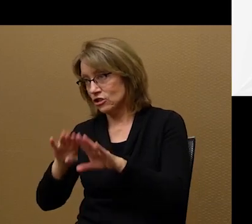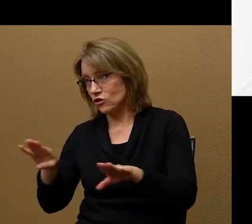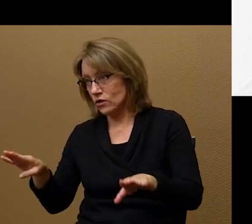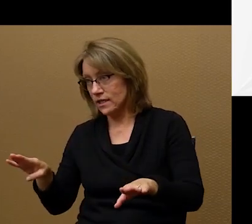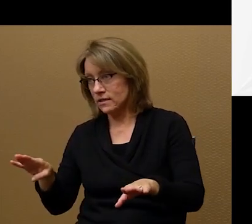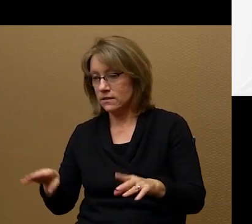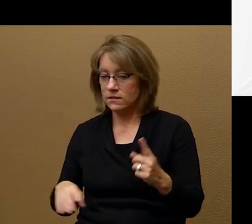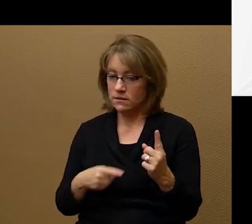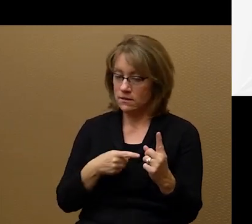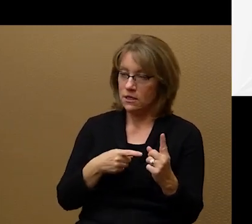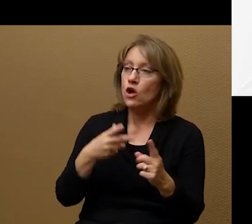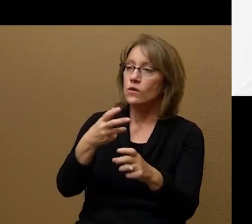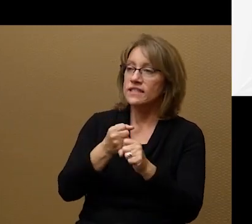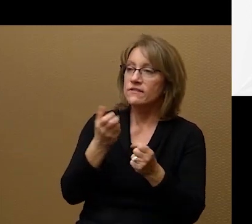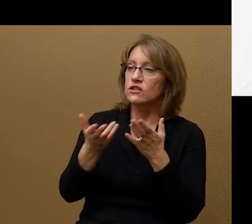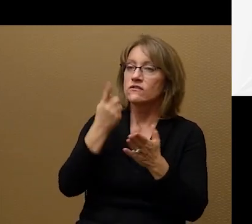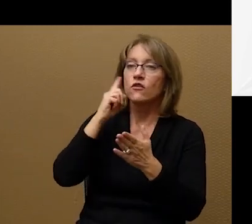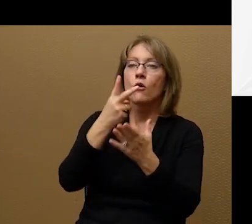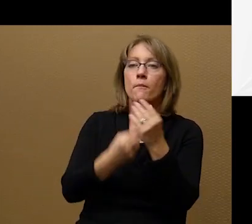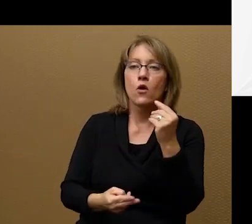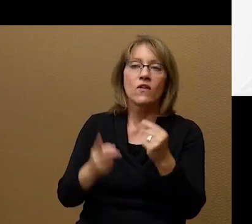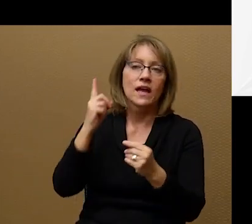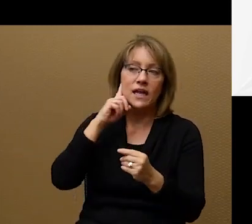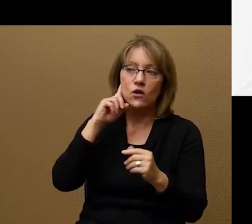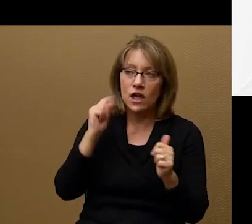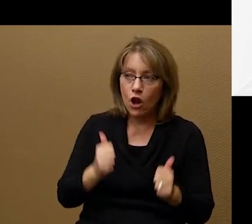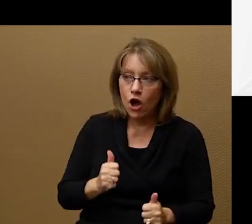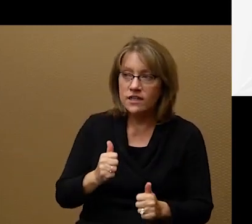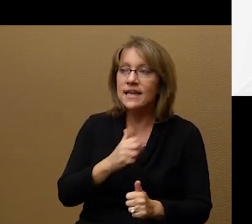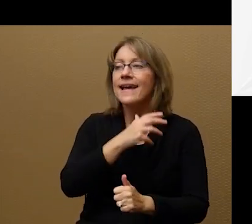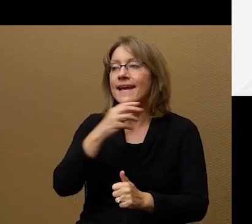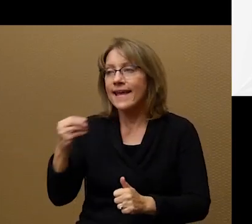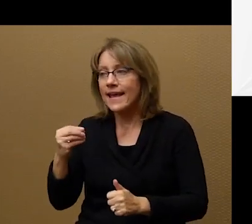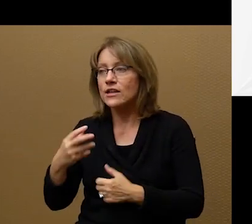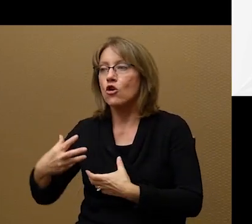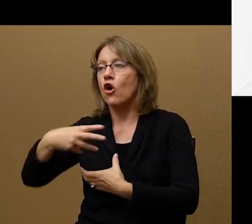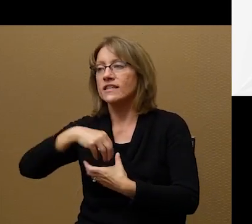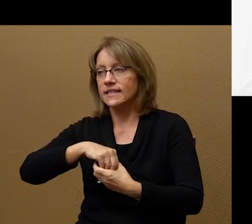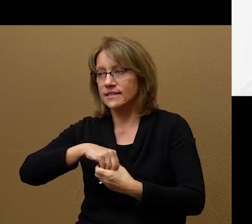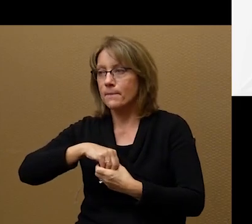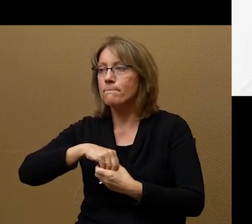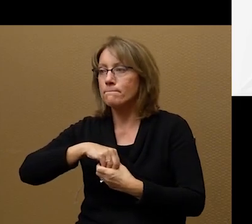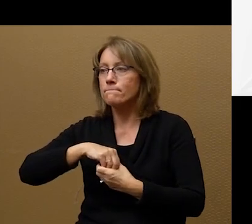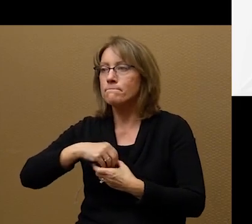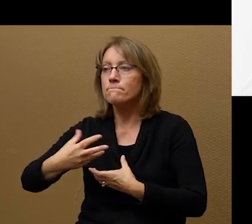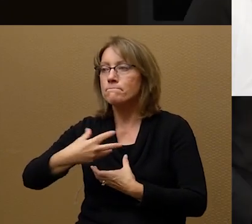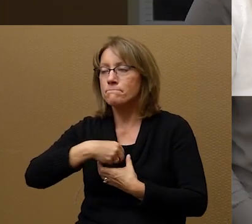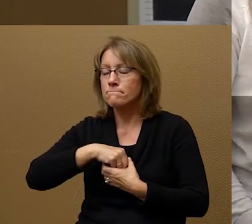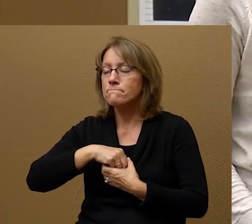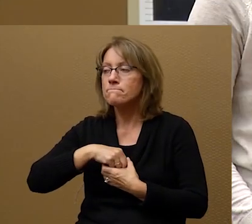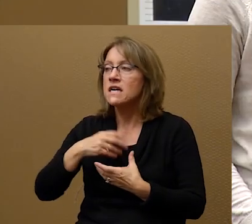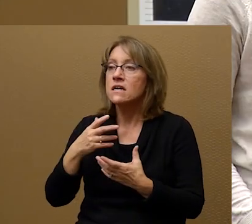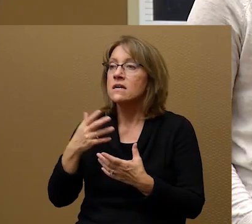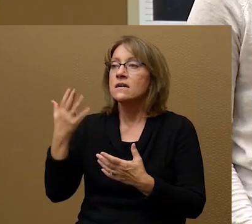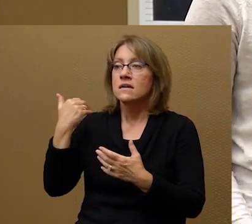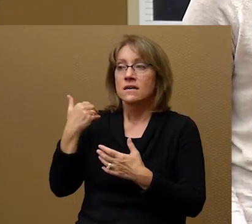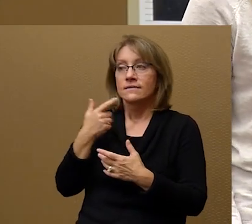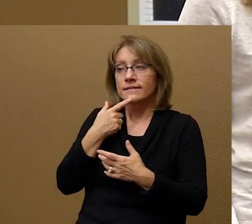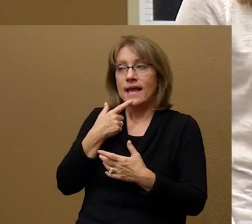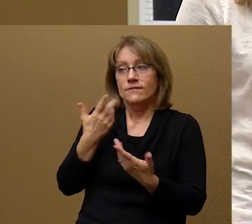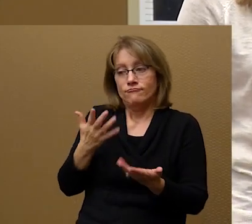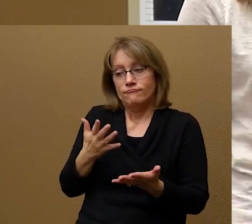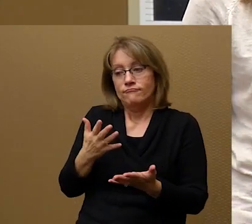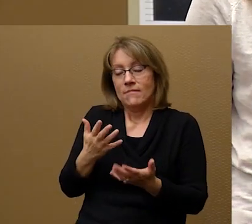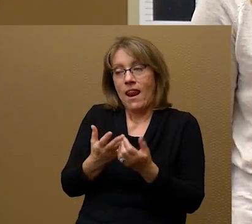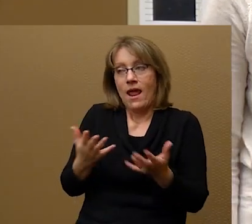services for both a hearing loss and autism. So like I said before, there's a lot that we don't know, but